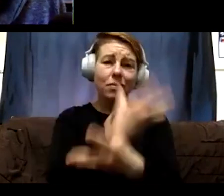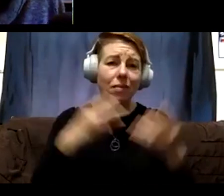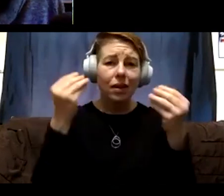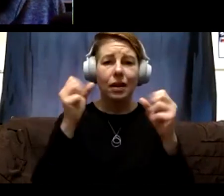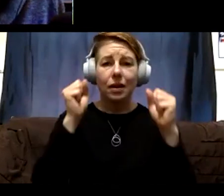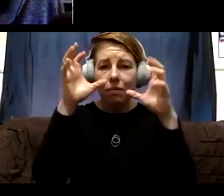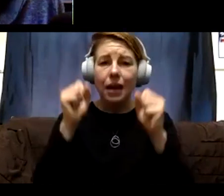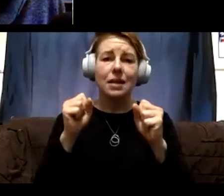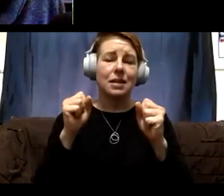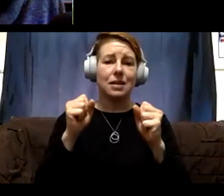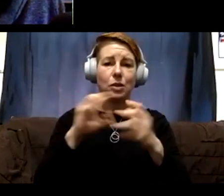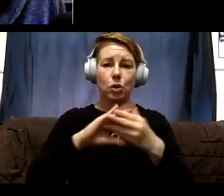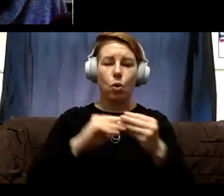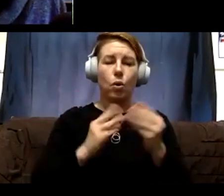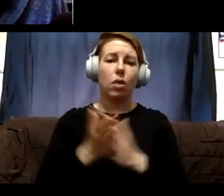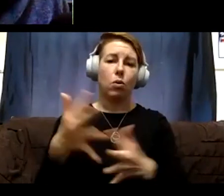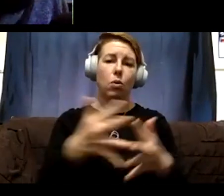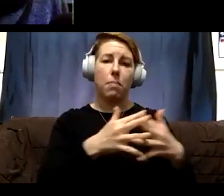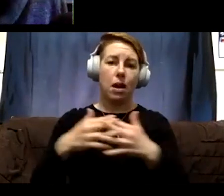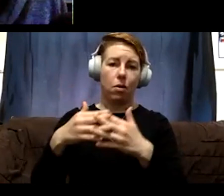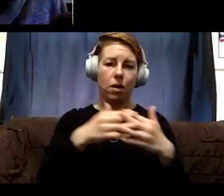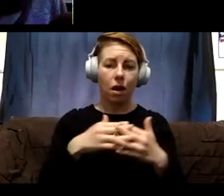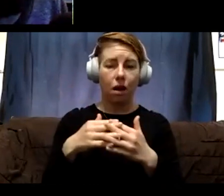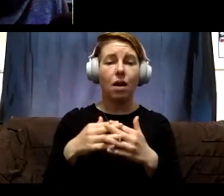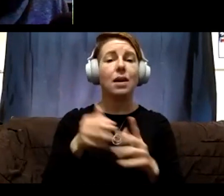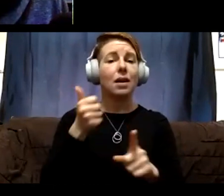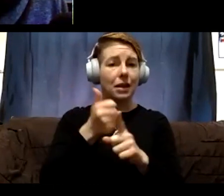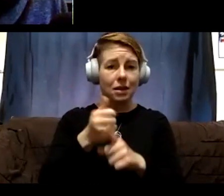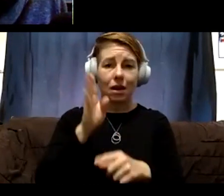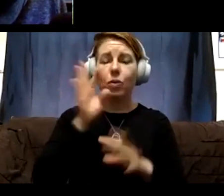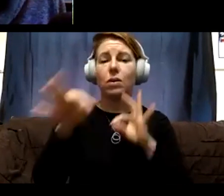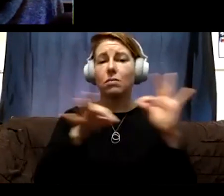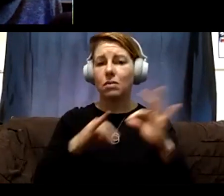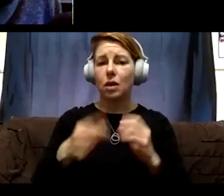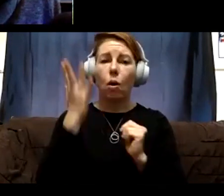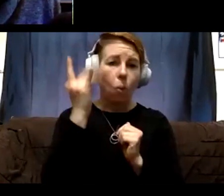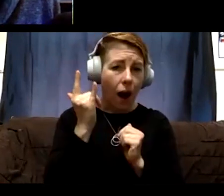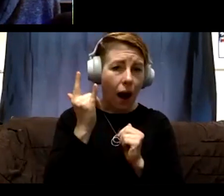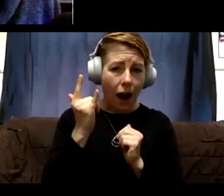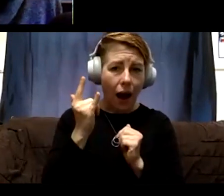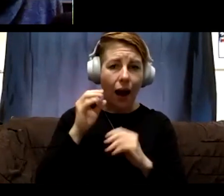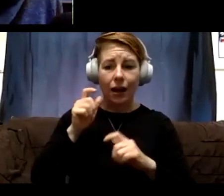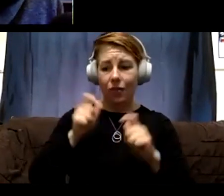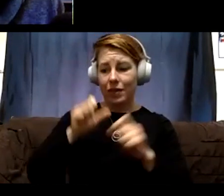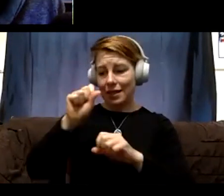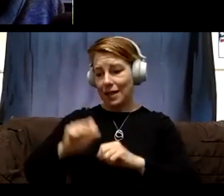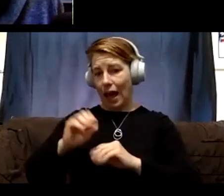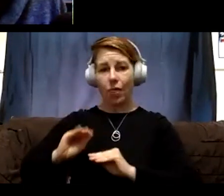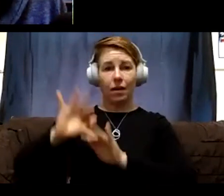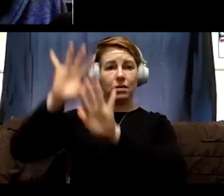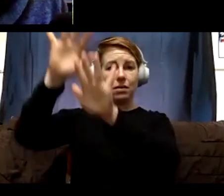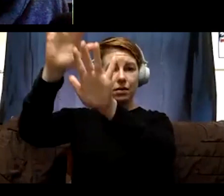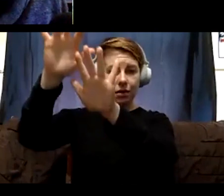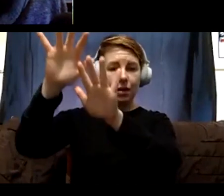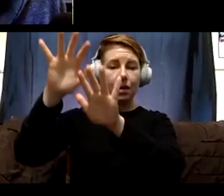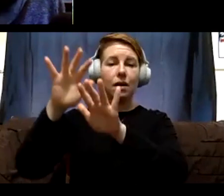And it does it through it gets into why these people were moving from the South or moving from where they were